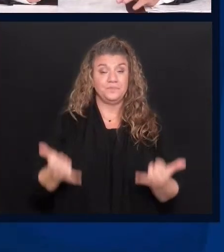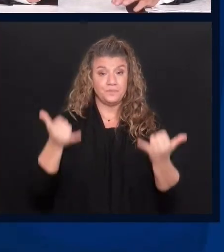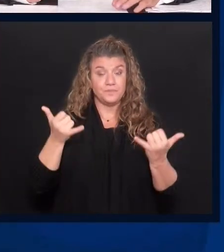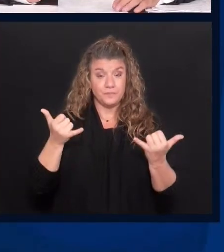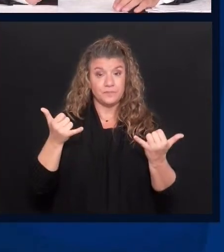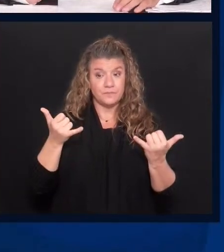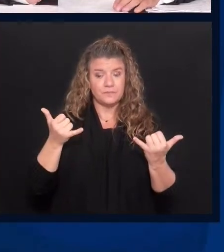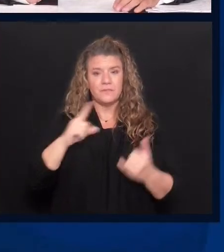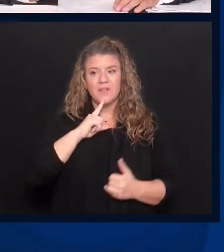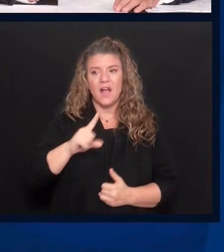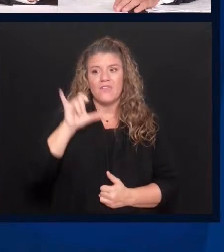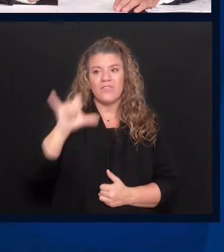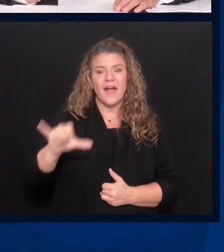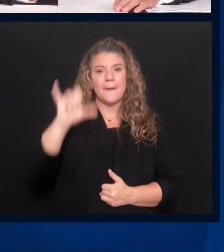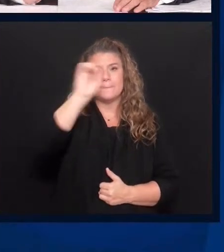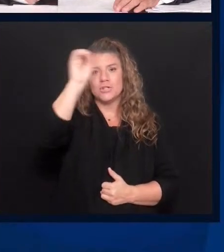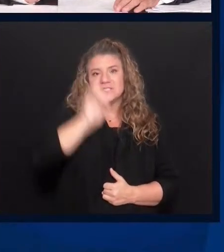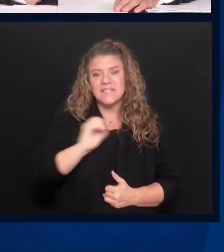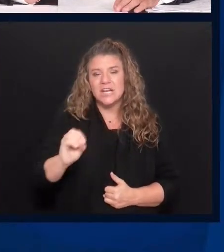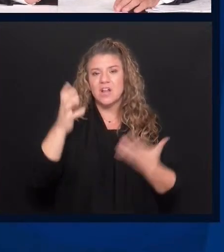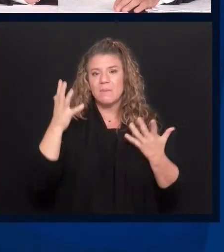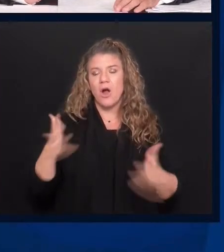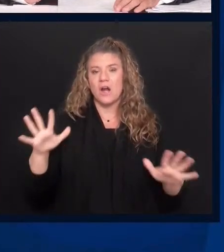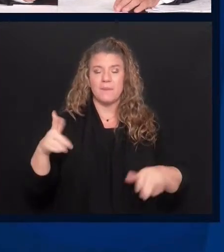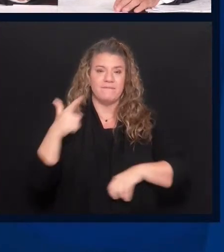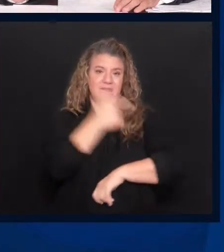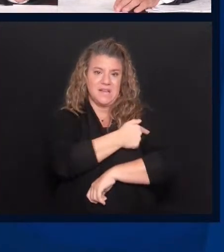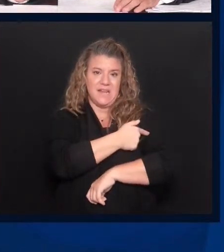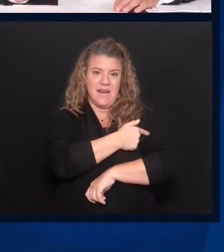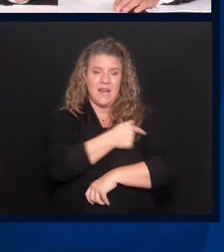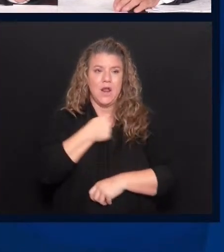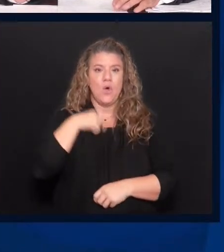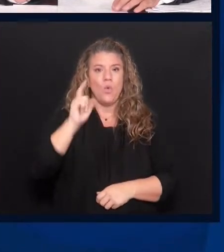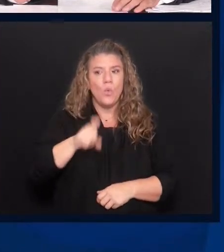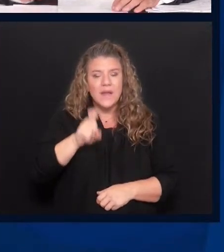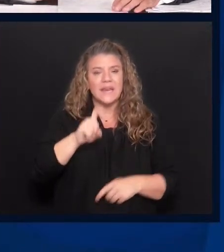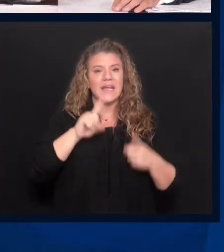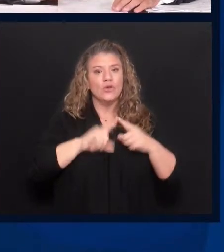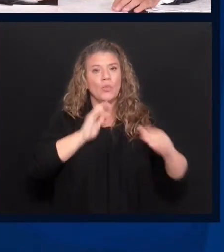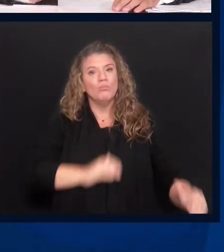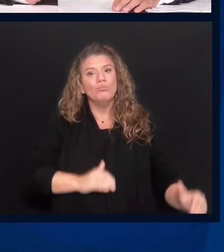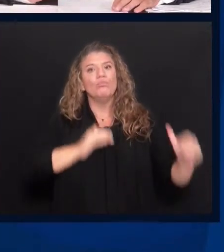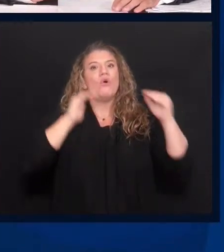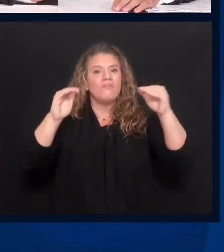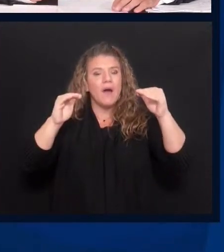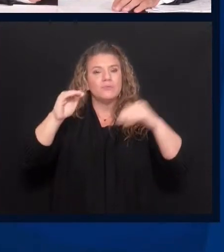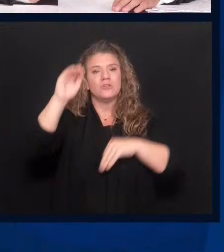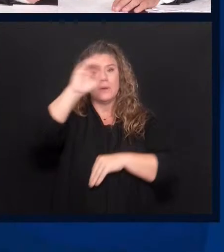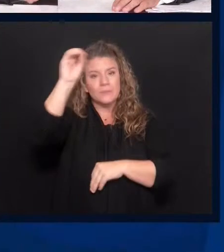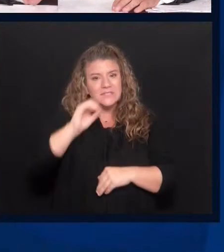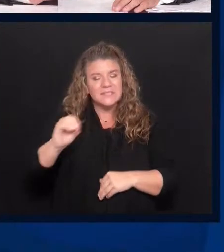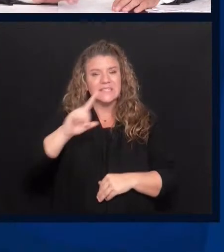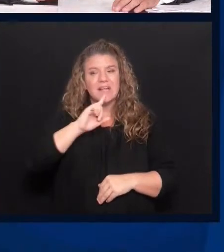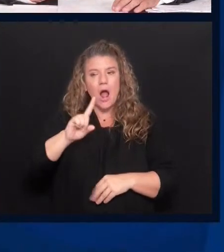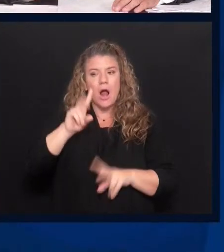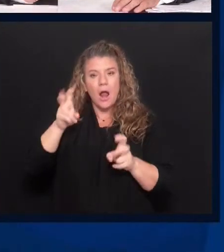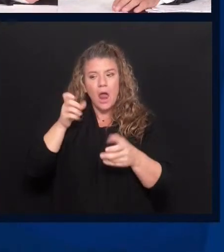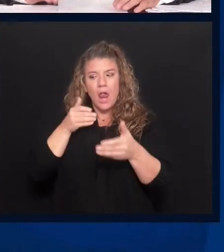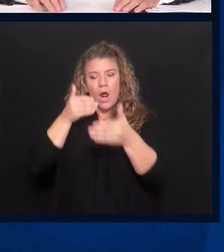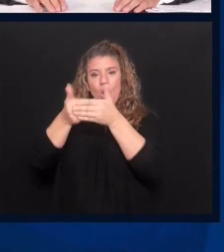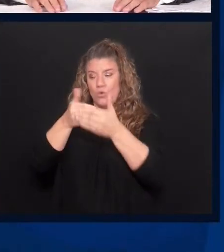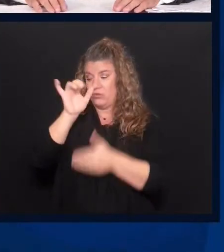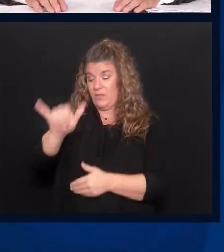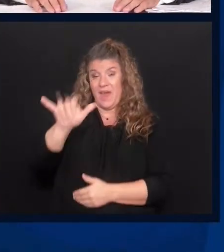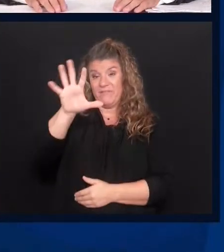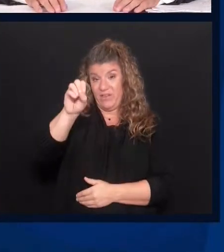of the percentage that have been vaccinated, that we need to move up into the percentages that are close to that of